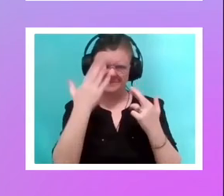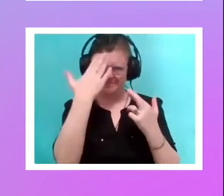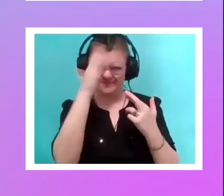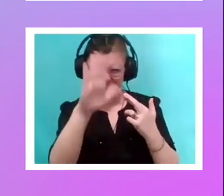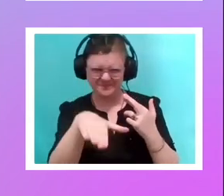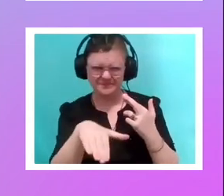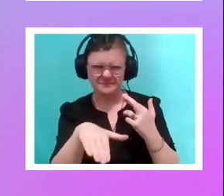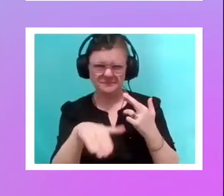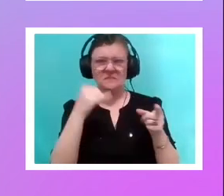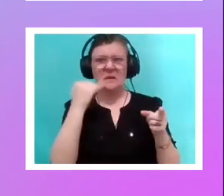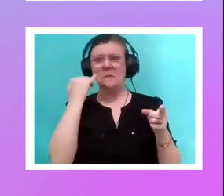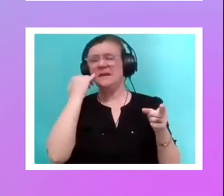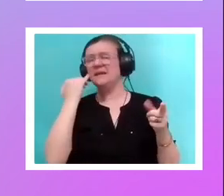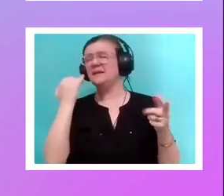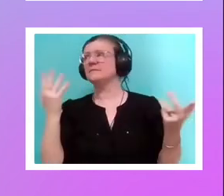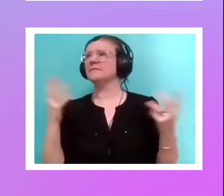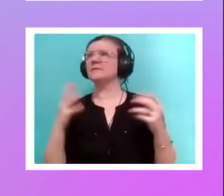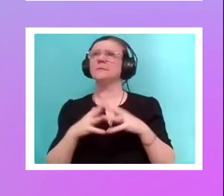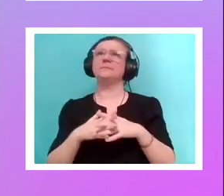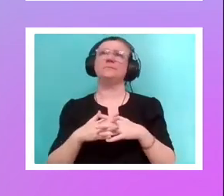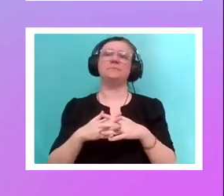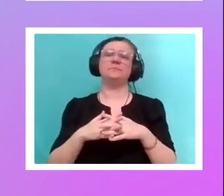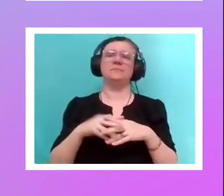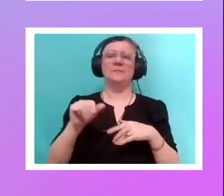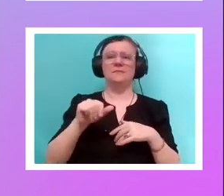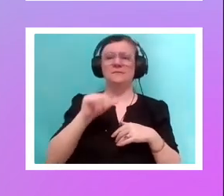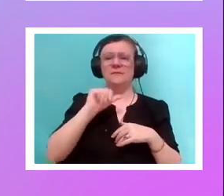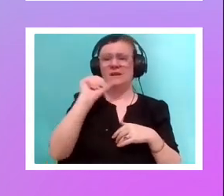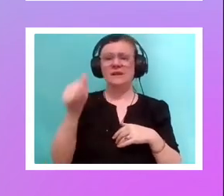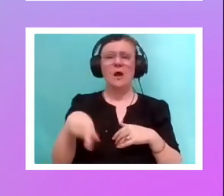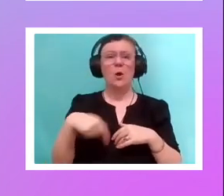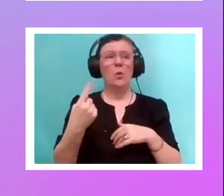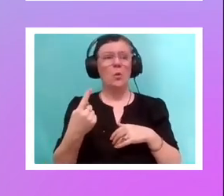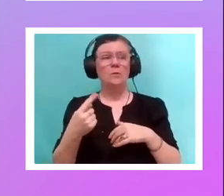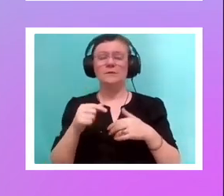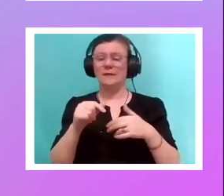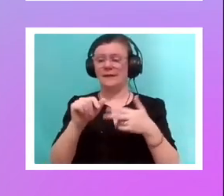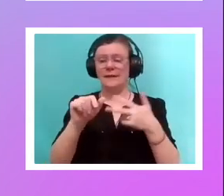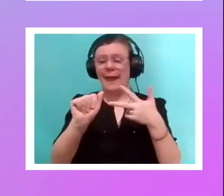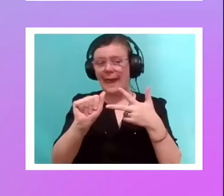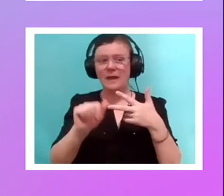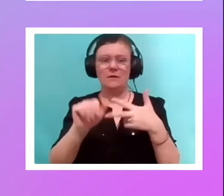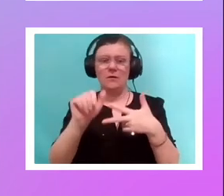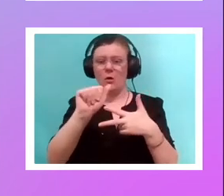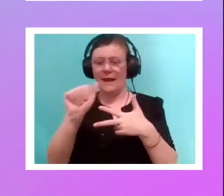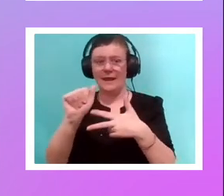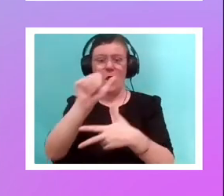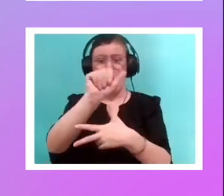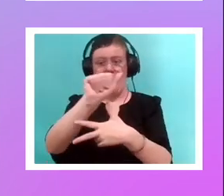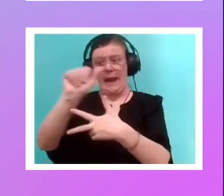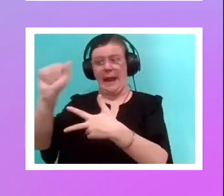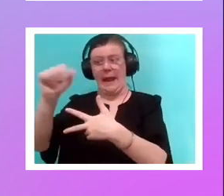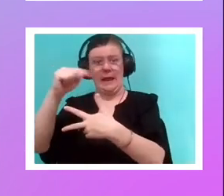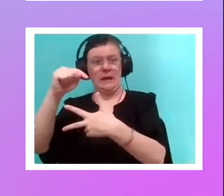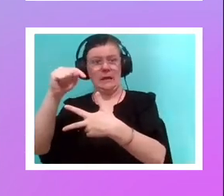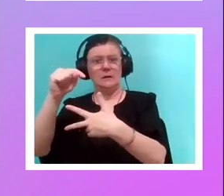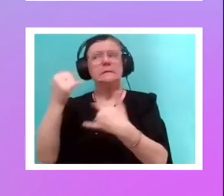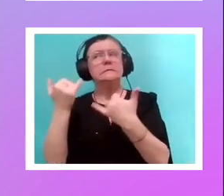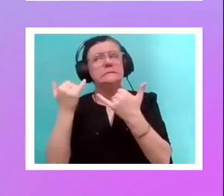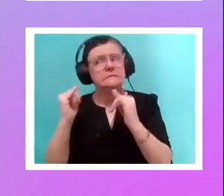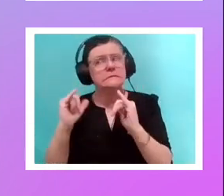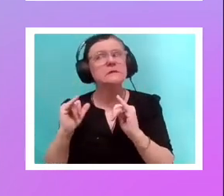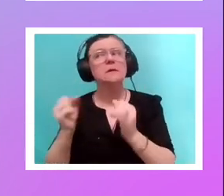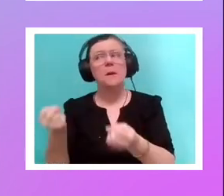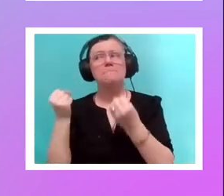if this was extended beyond level A and level AA to level AAA, which includes more detailed requirements, you can still have